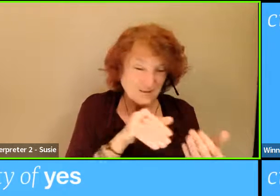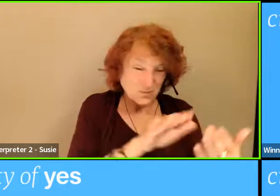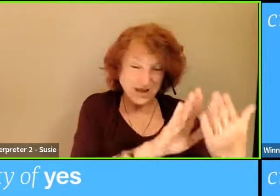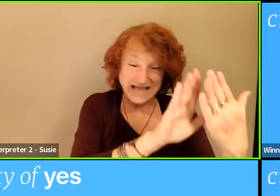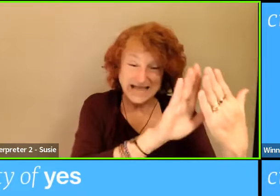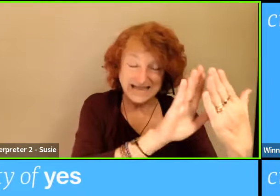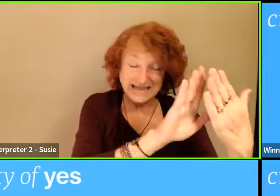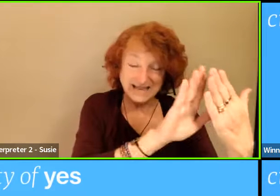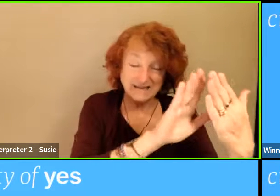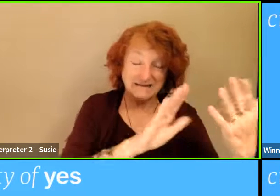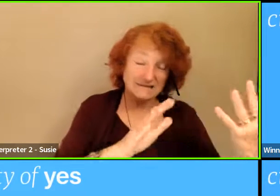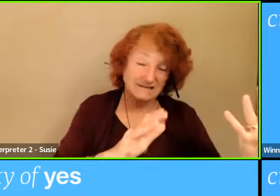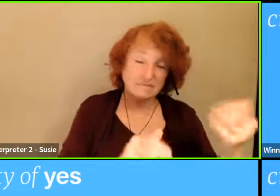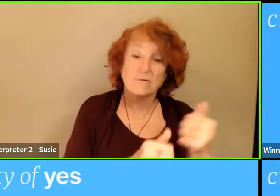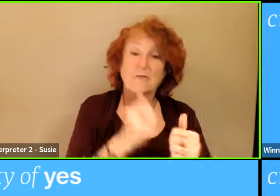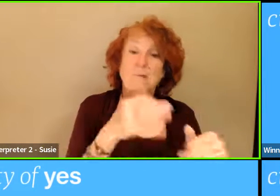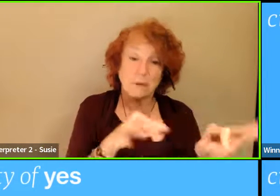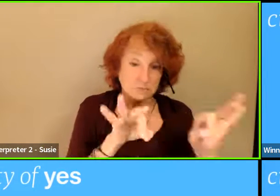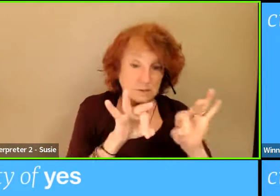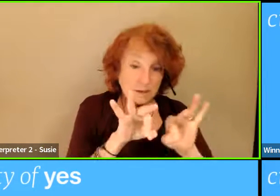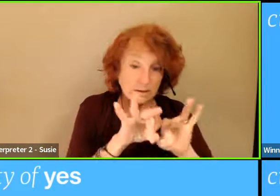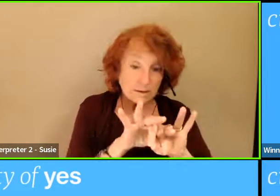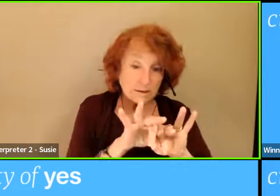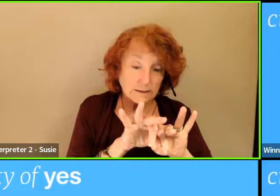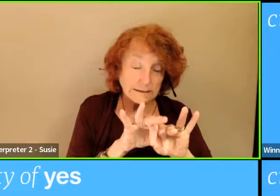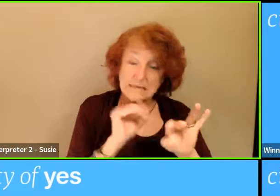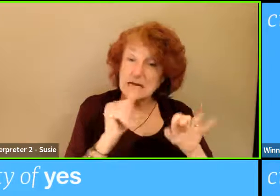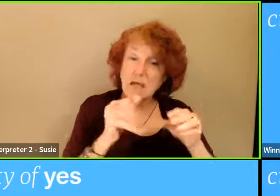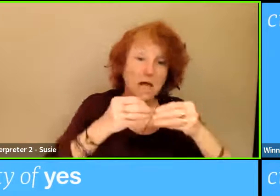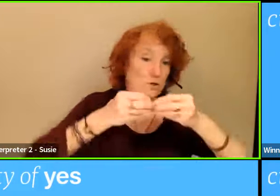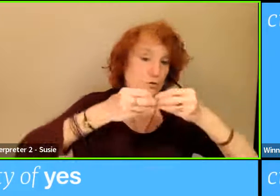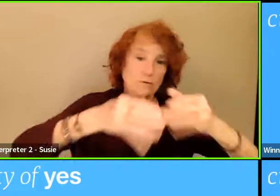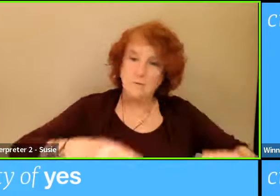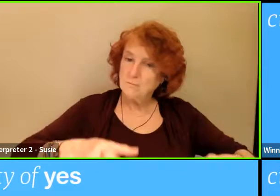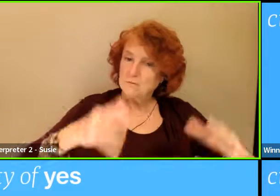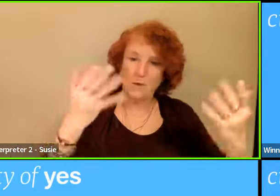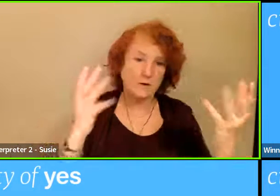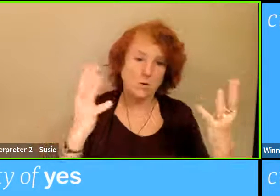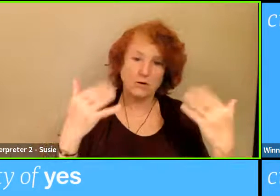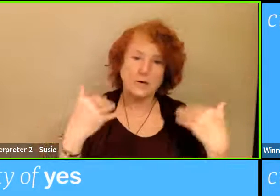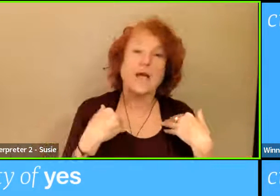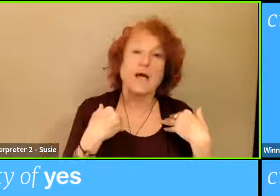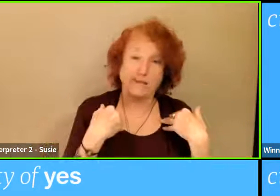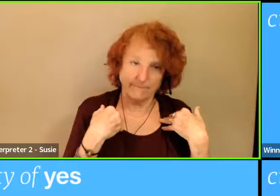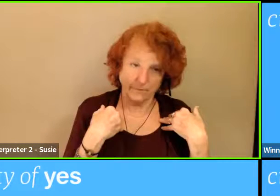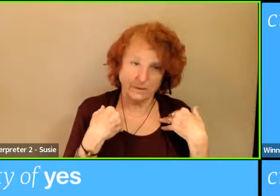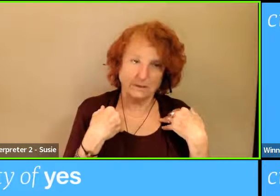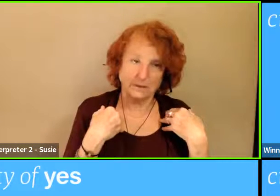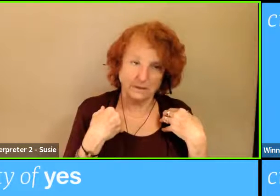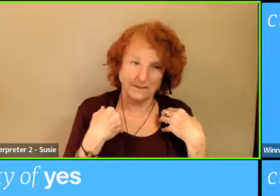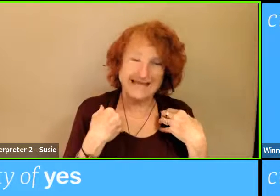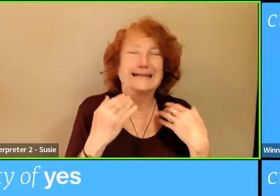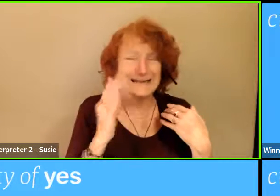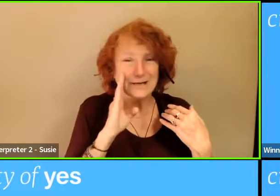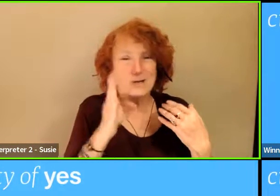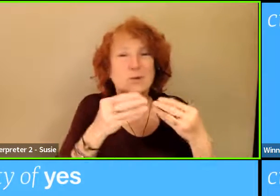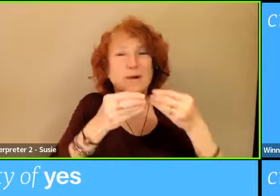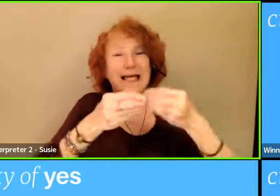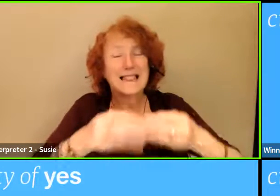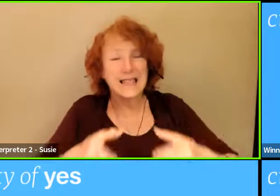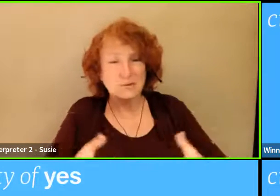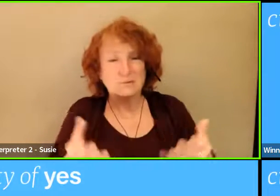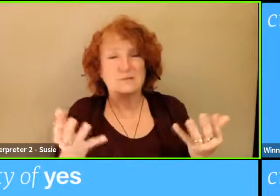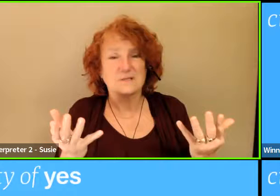For the most important is not to lose any that you have now. And you are losing it.